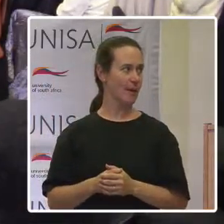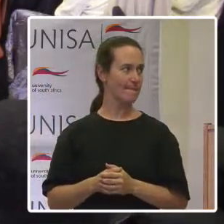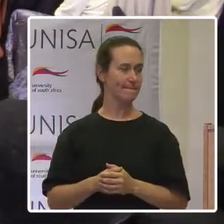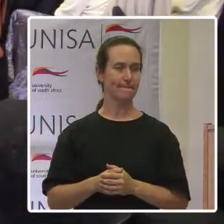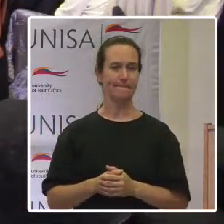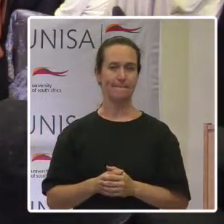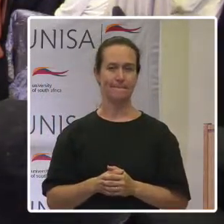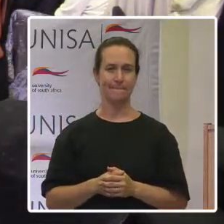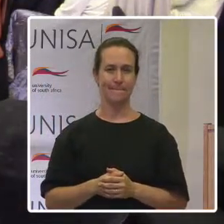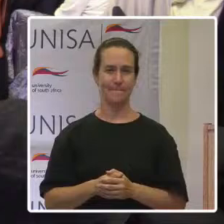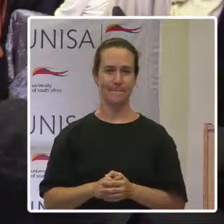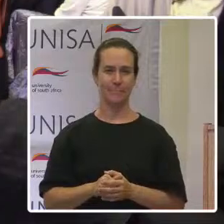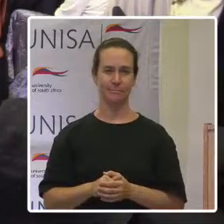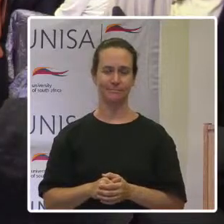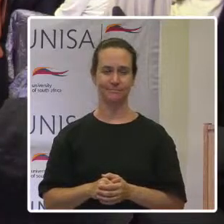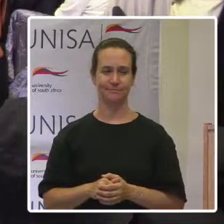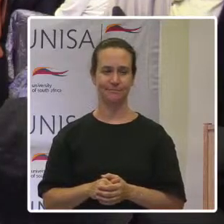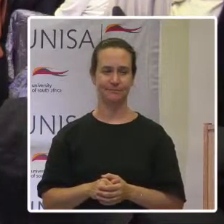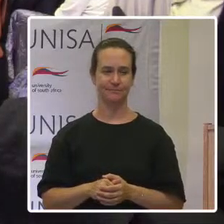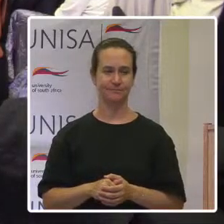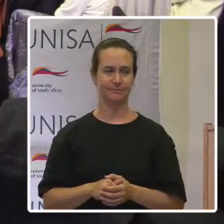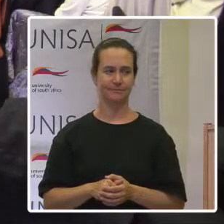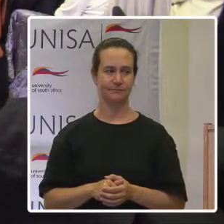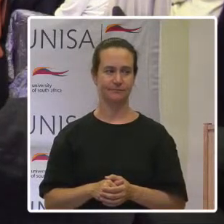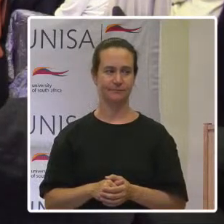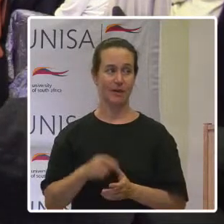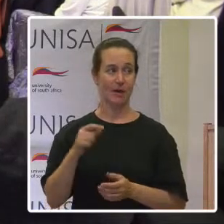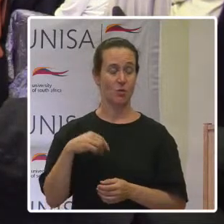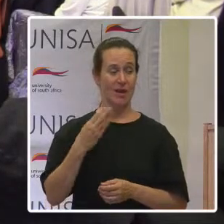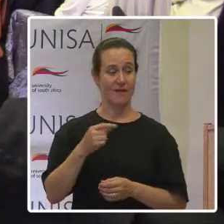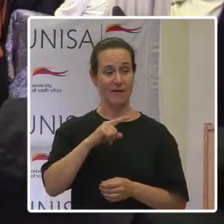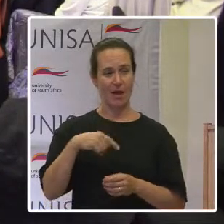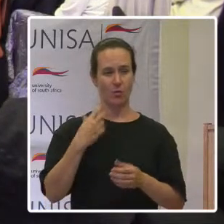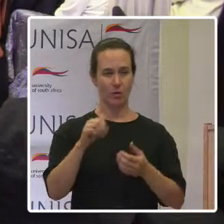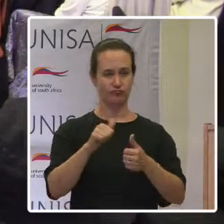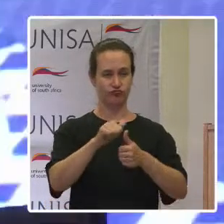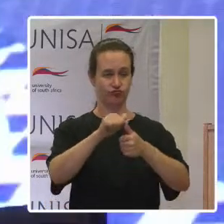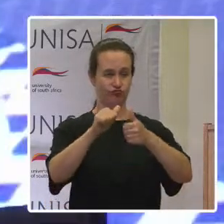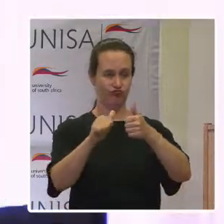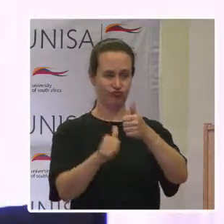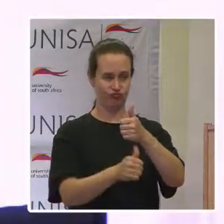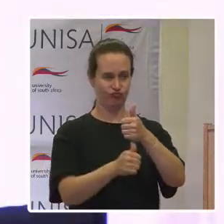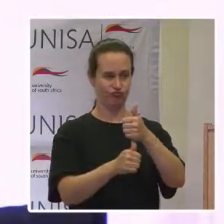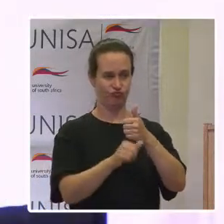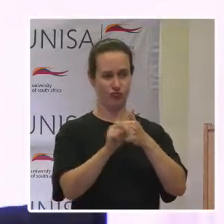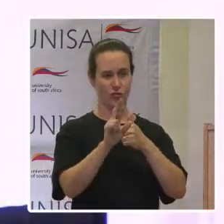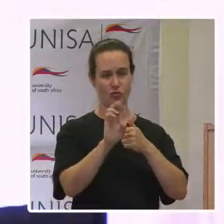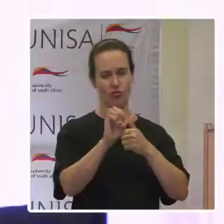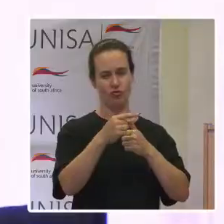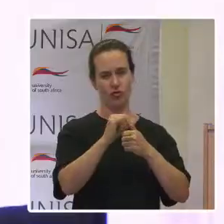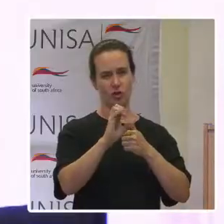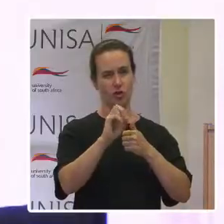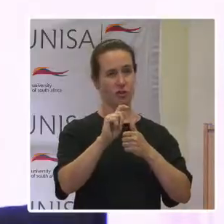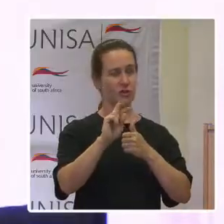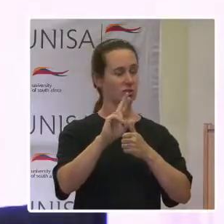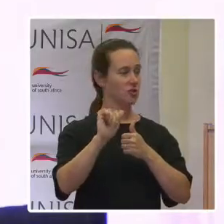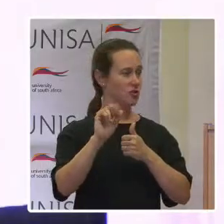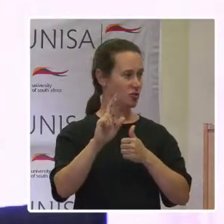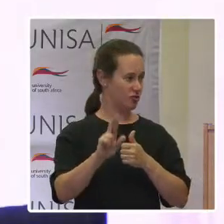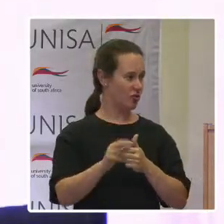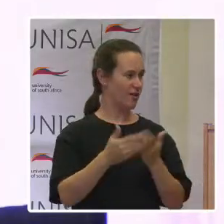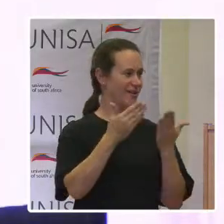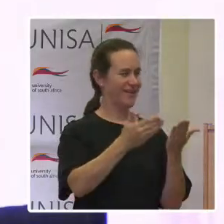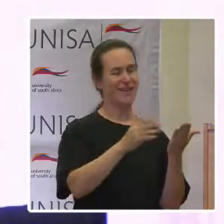And in our midst, colleagues, we have our Deputy Registrar, Miss Liana